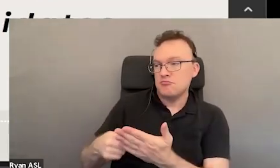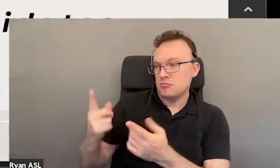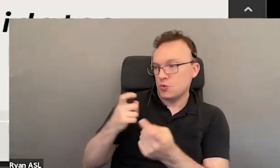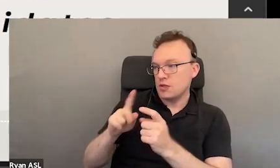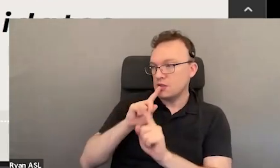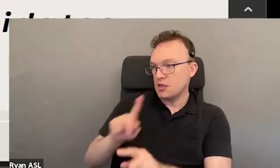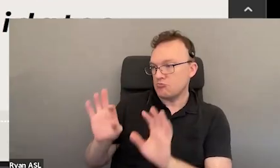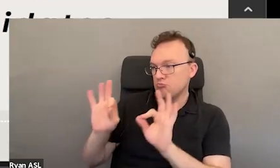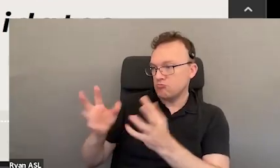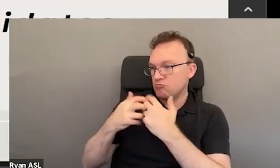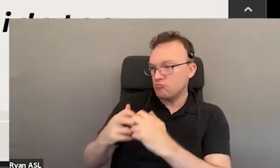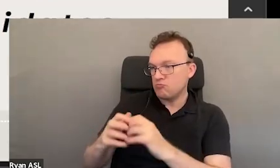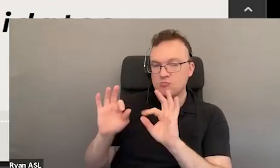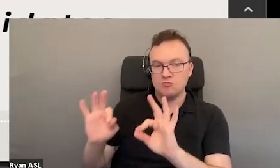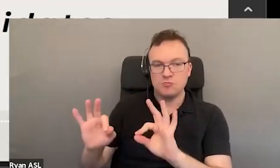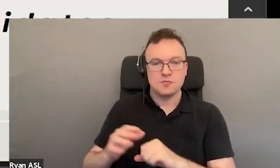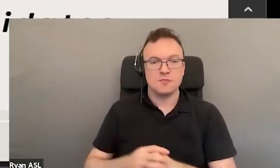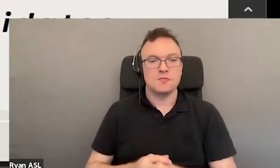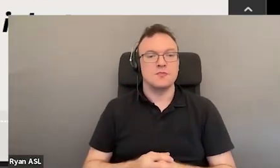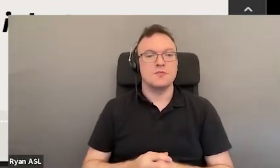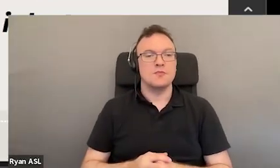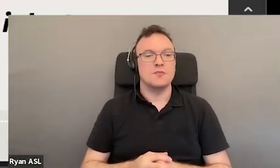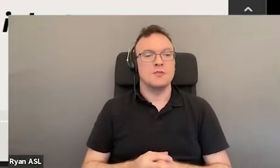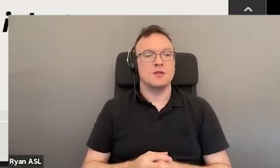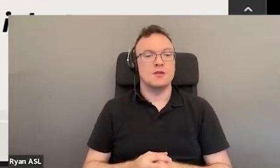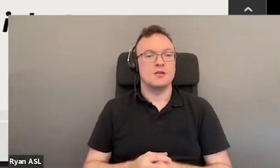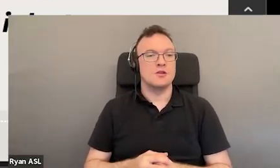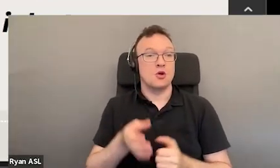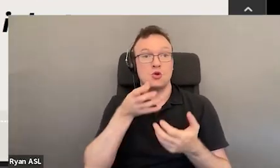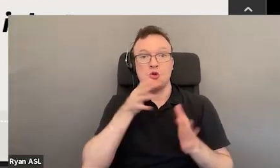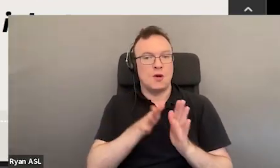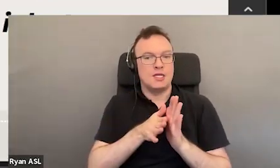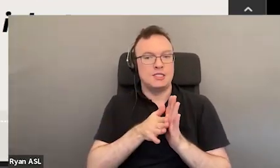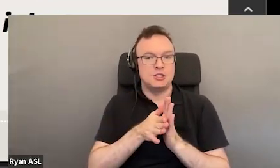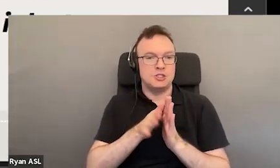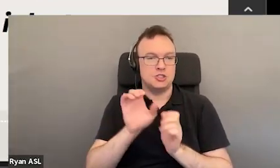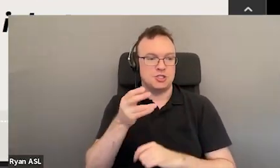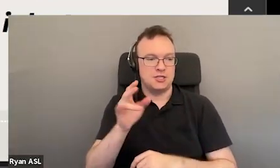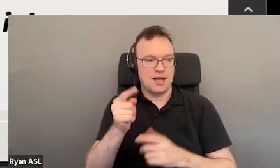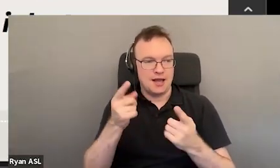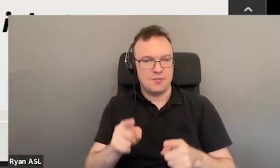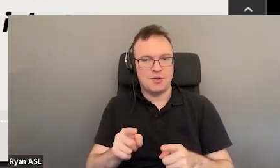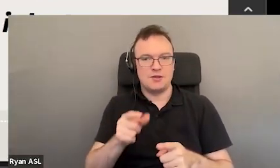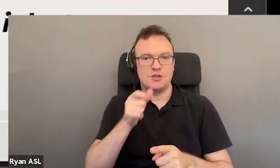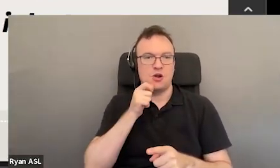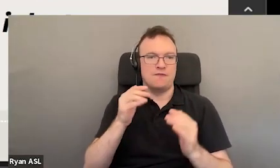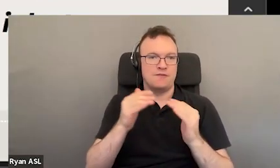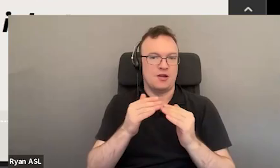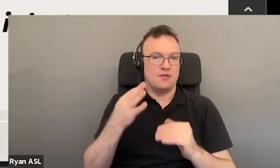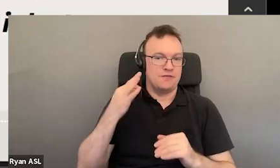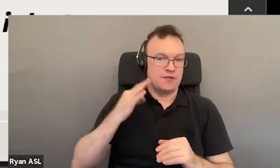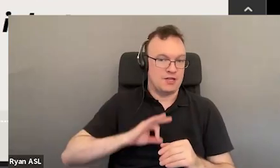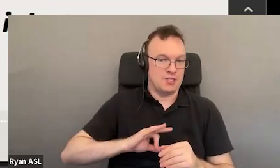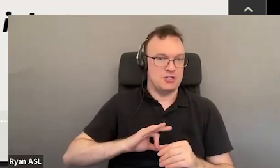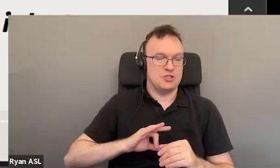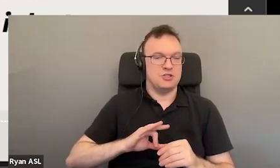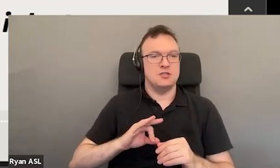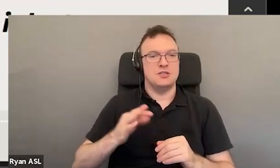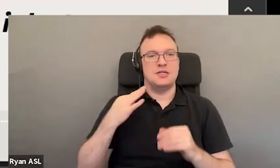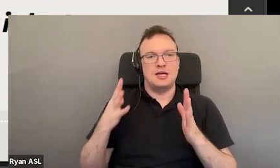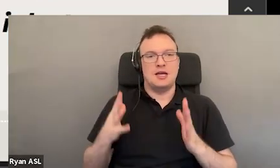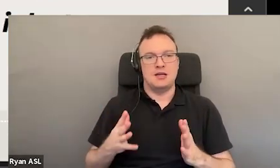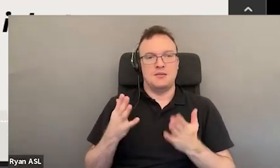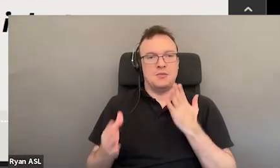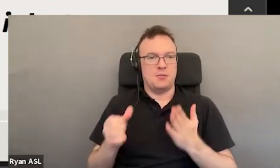question. To guard against any kind of cheating or unfair advantage, candidates may